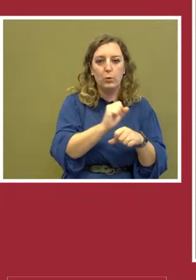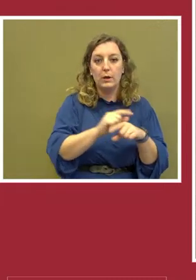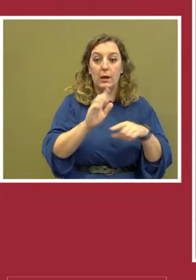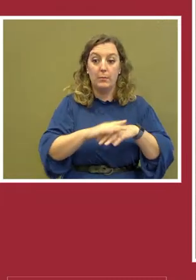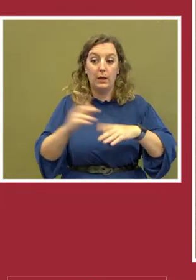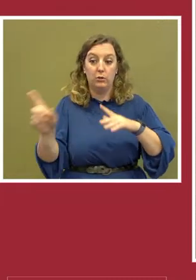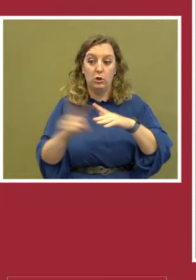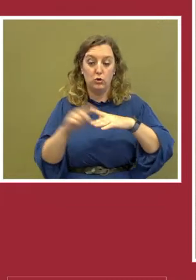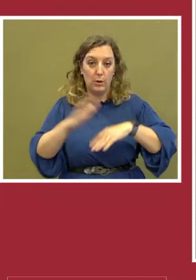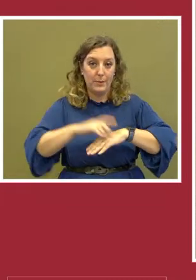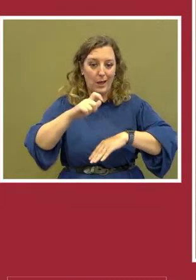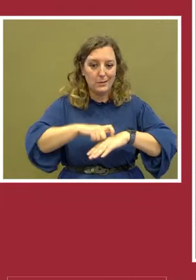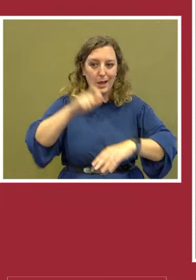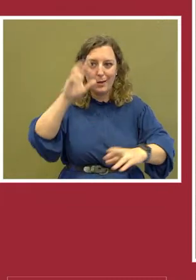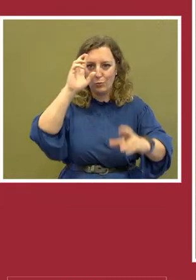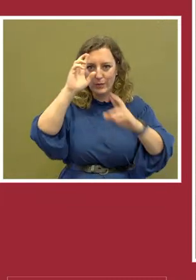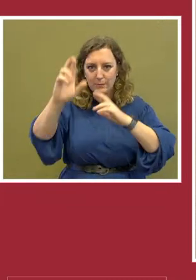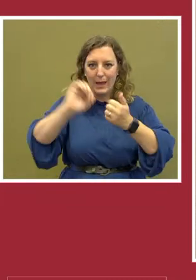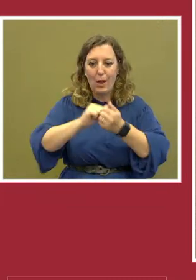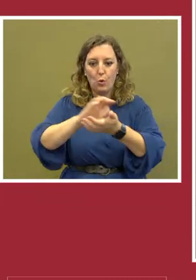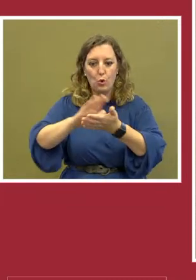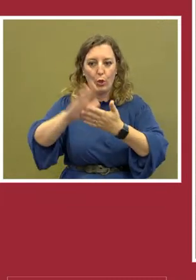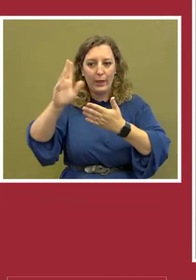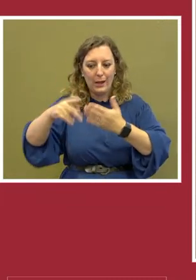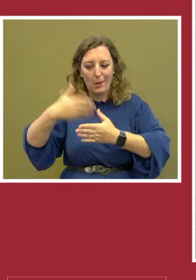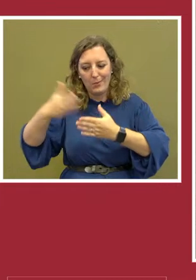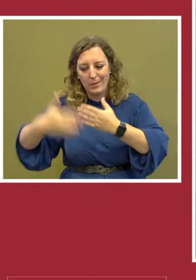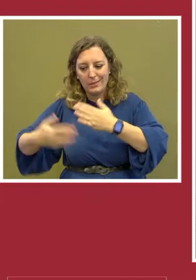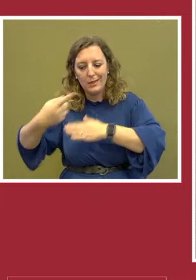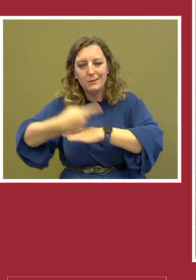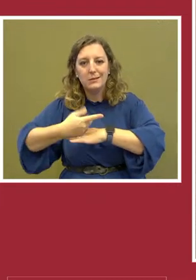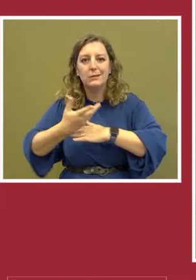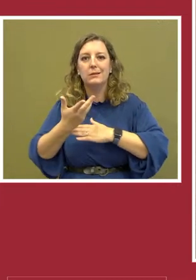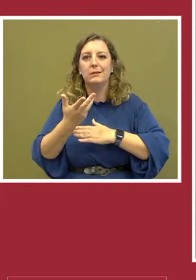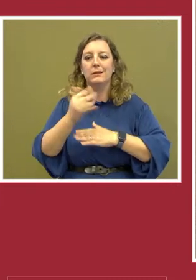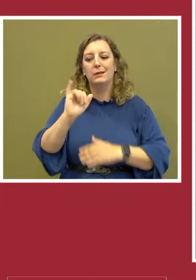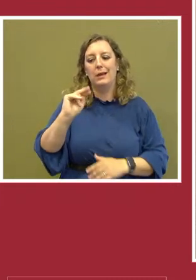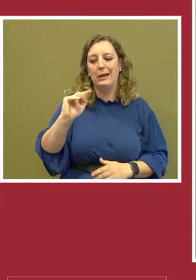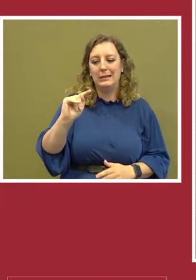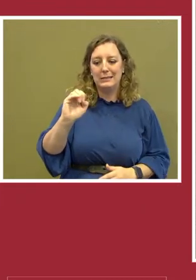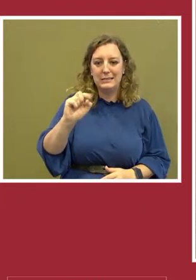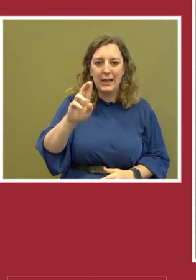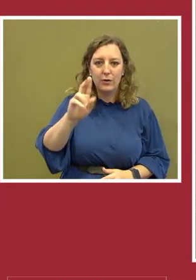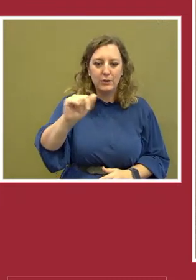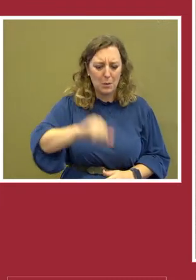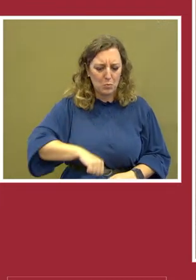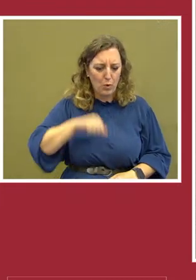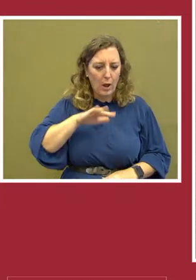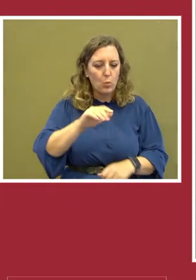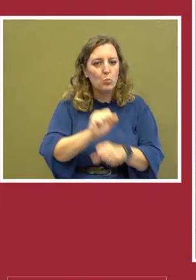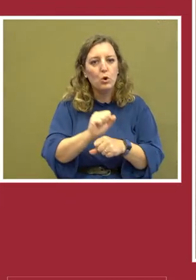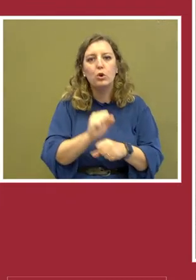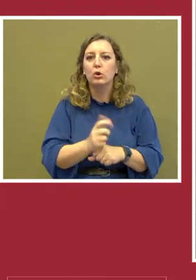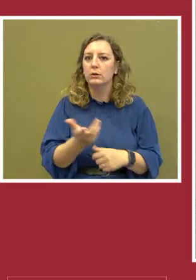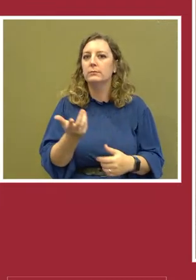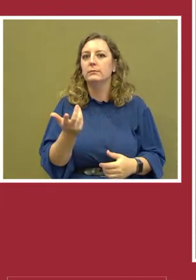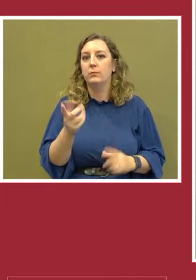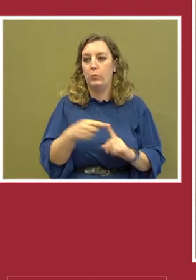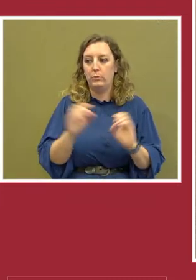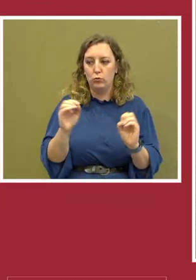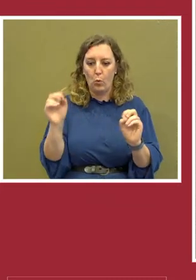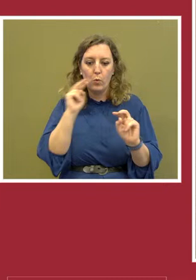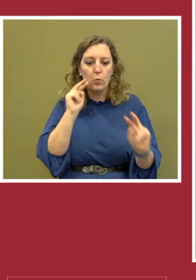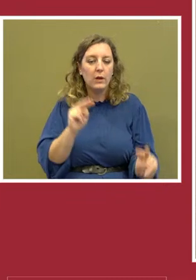time, how to be respectful, how to clean up at the end of the day, integrity, how to take pride in what you do when no one's